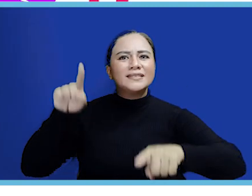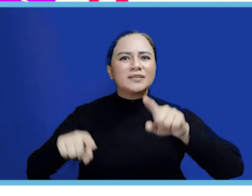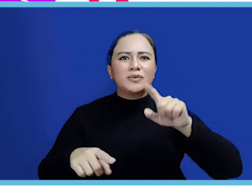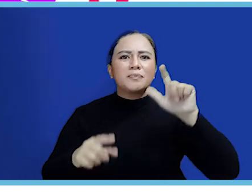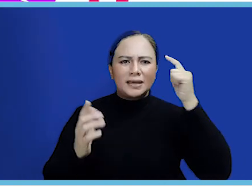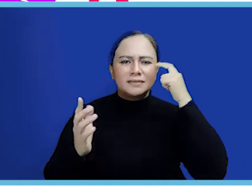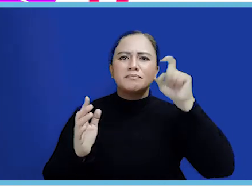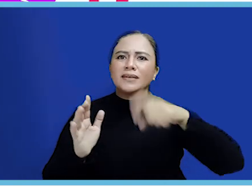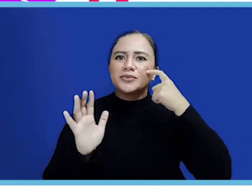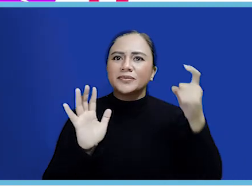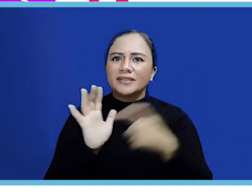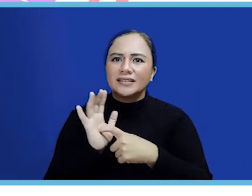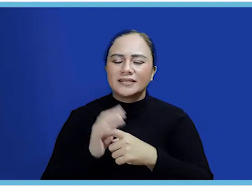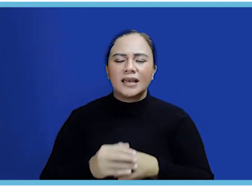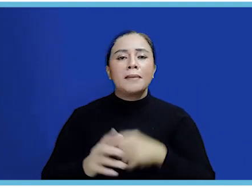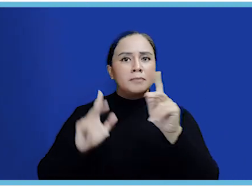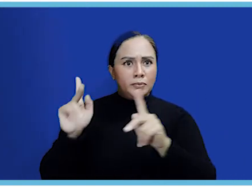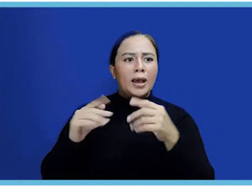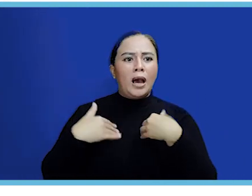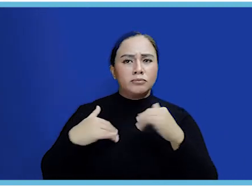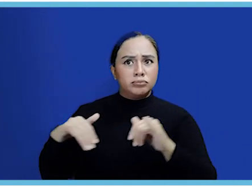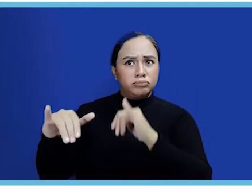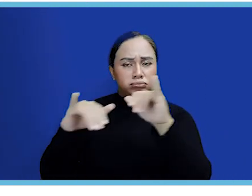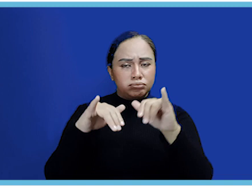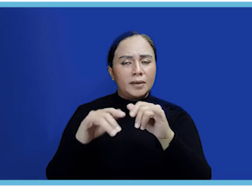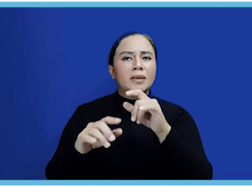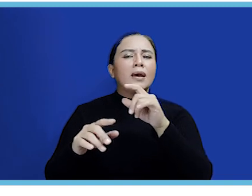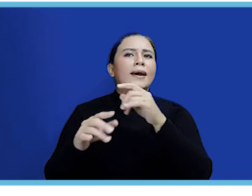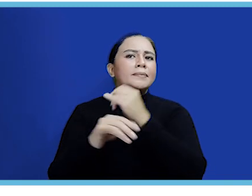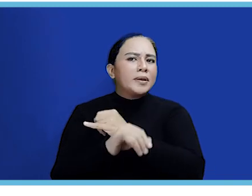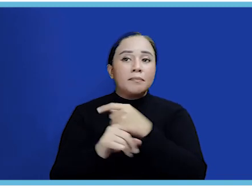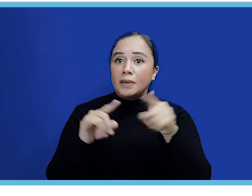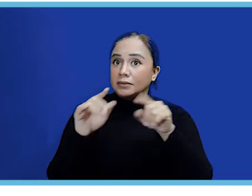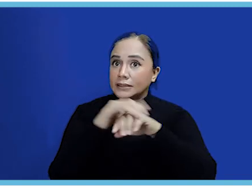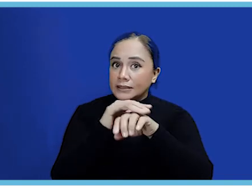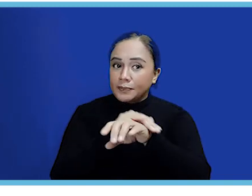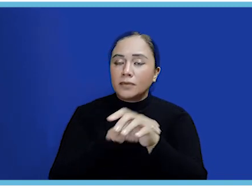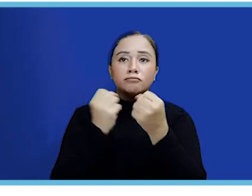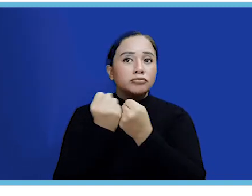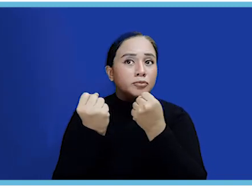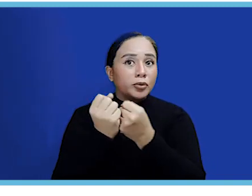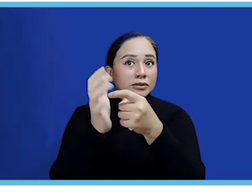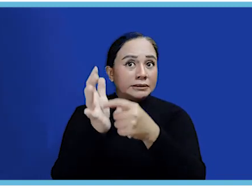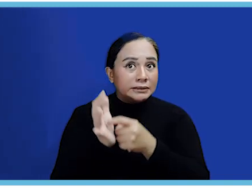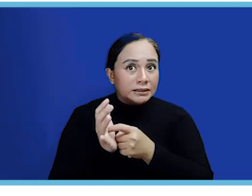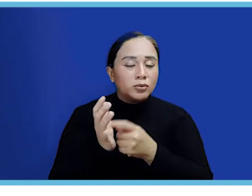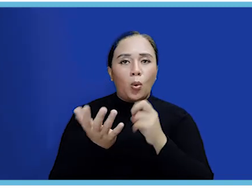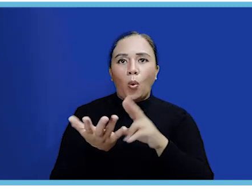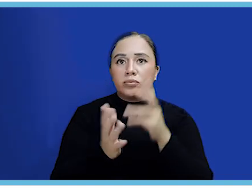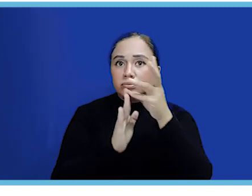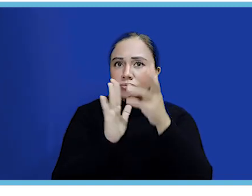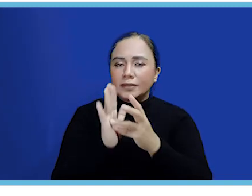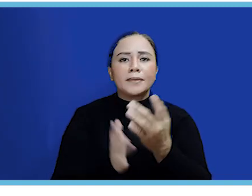the government has to recognize. People may have similar impairments, but their accessibility and support requirements, as